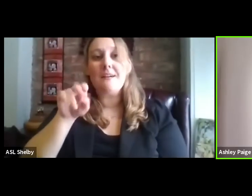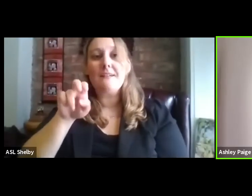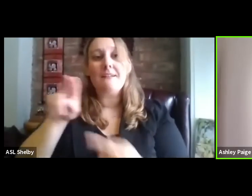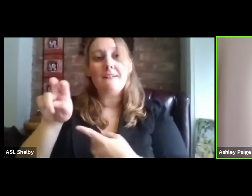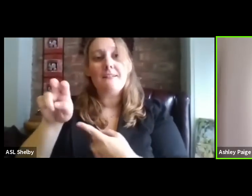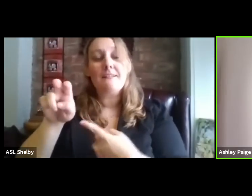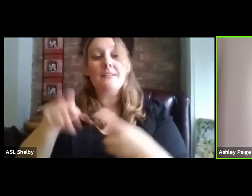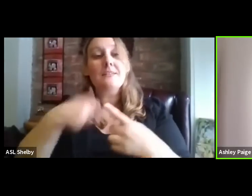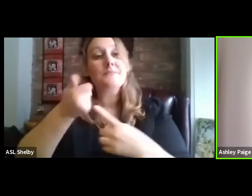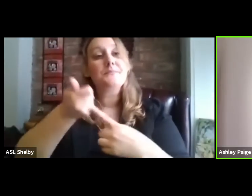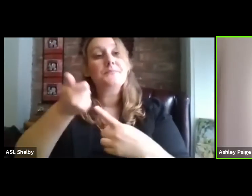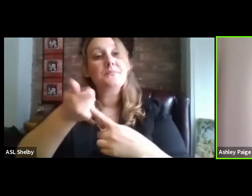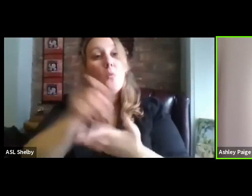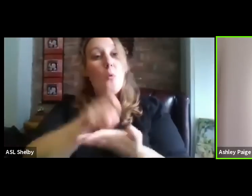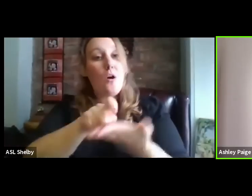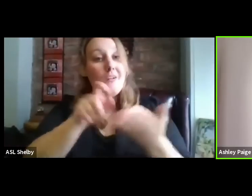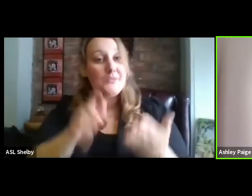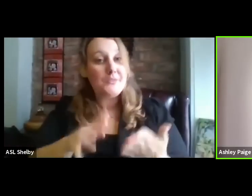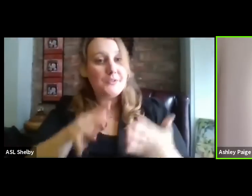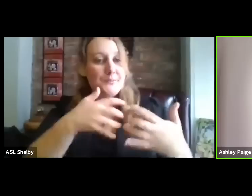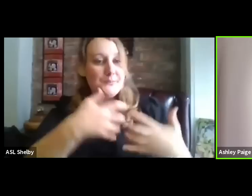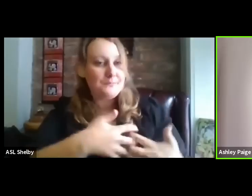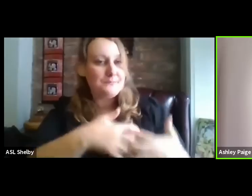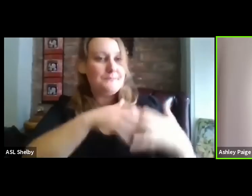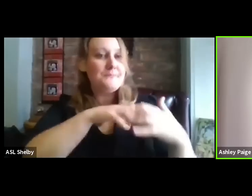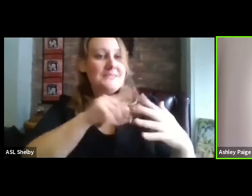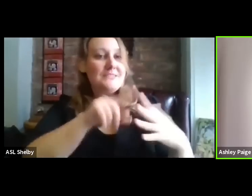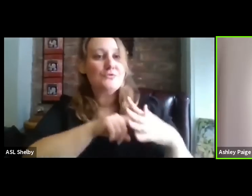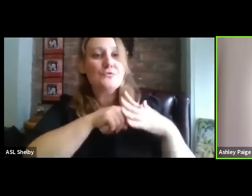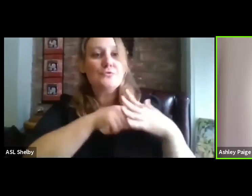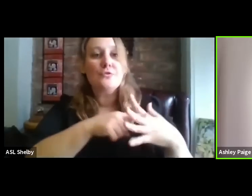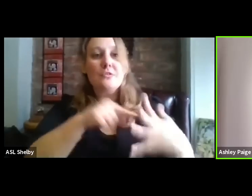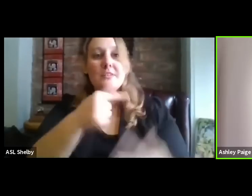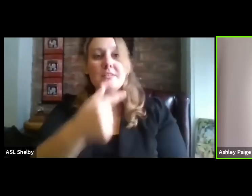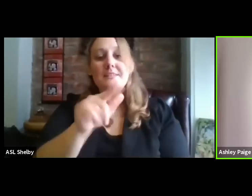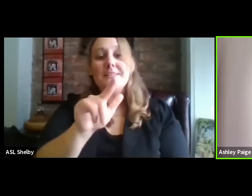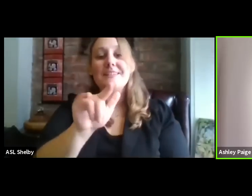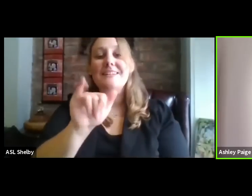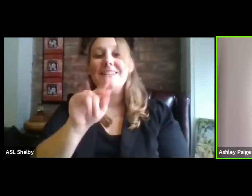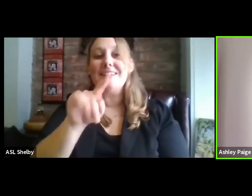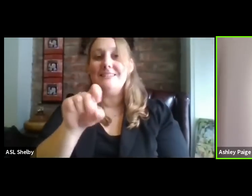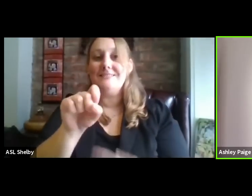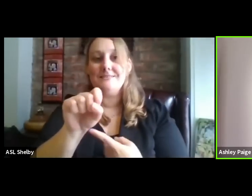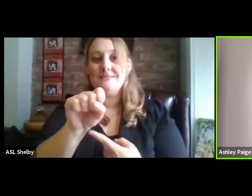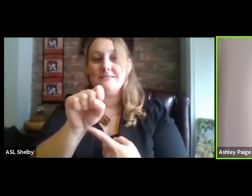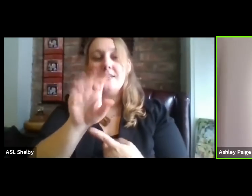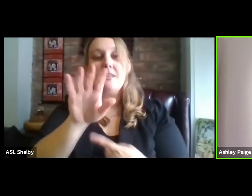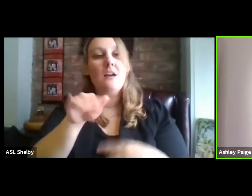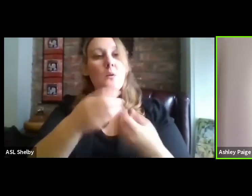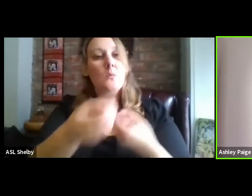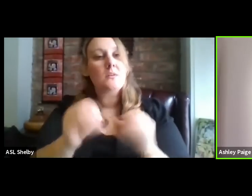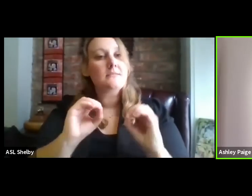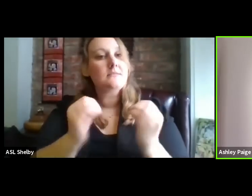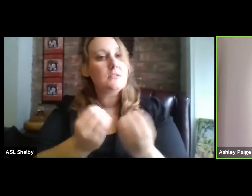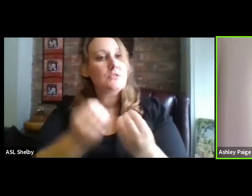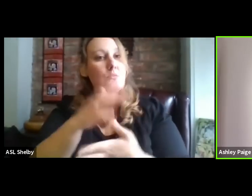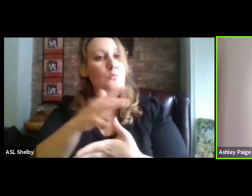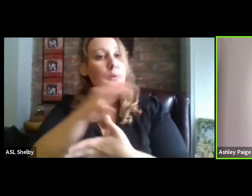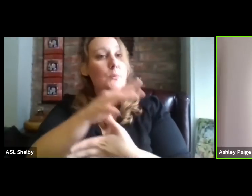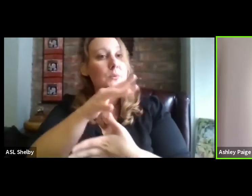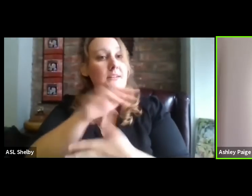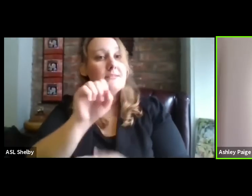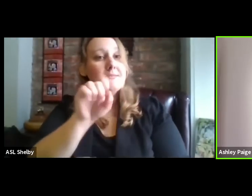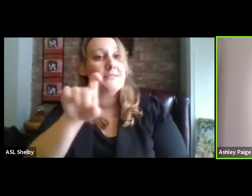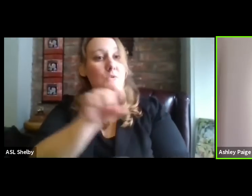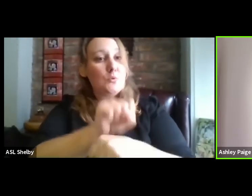of Glitz, which is an organization that puts sex workers first and builds community globally. Glitz is on